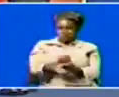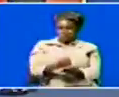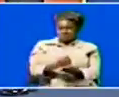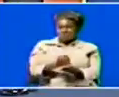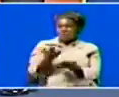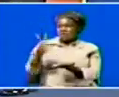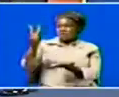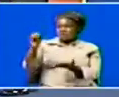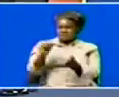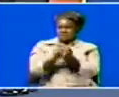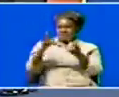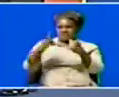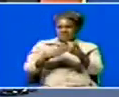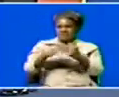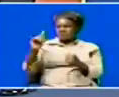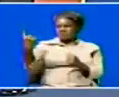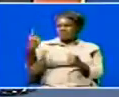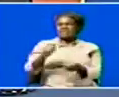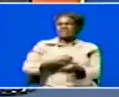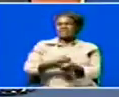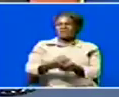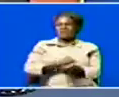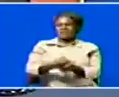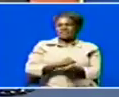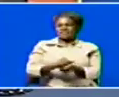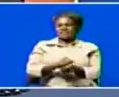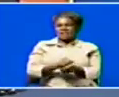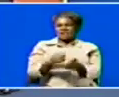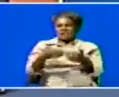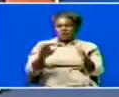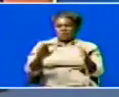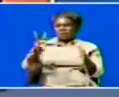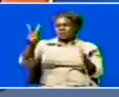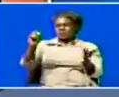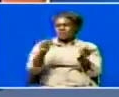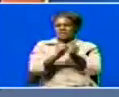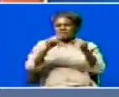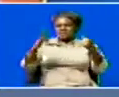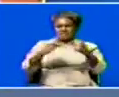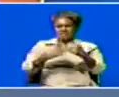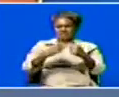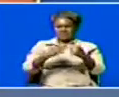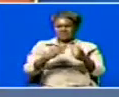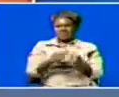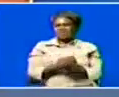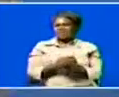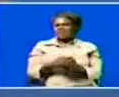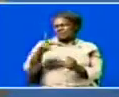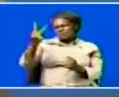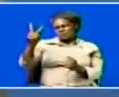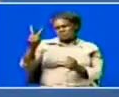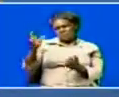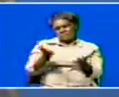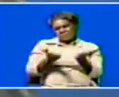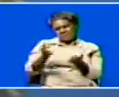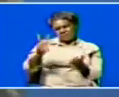course, this is 2018. Yes. This is the first Friday, actually. Yes. The year you're literally opening 2018 for yes. us, yeah? Yes. And how was business